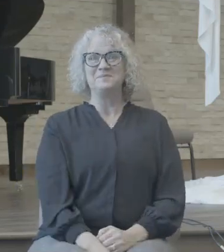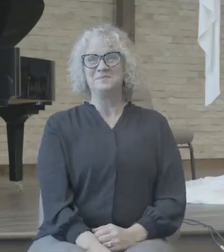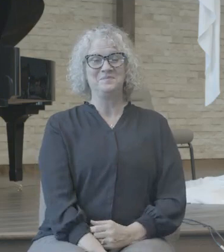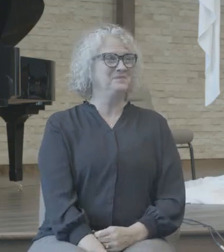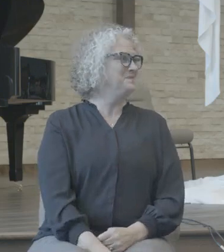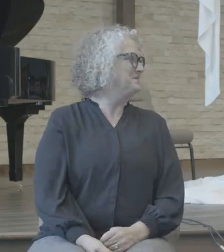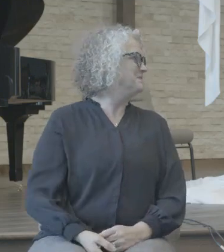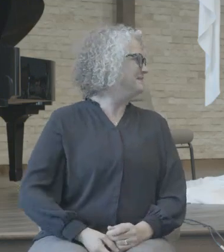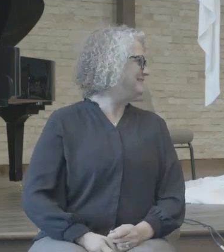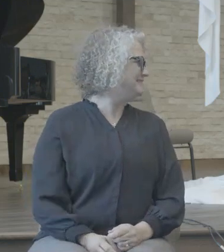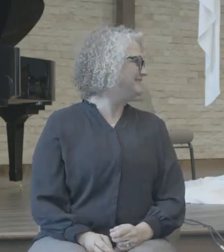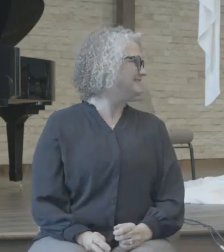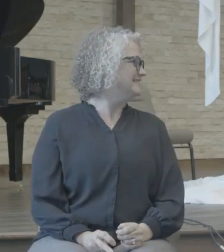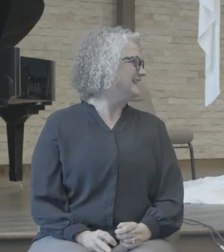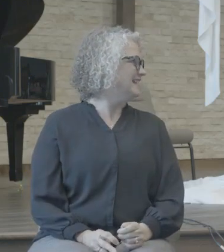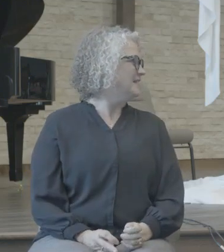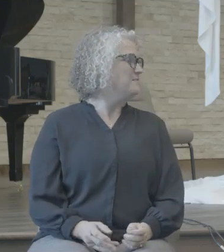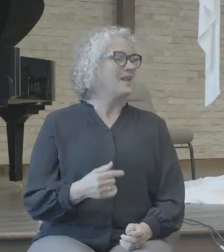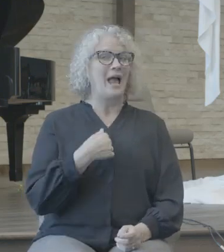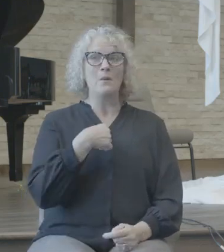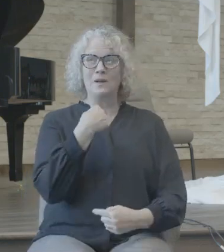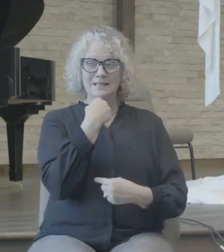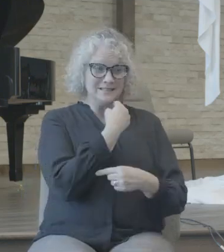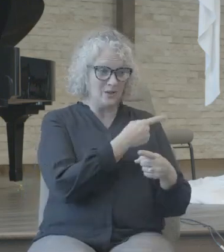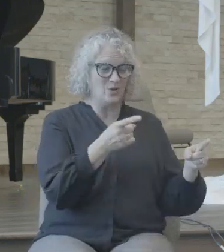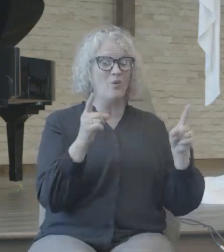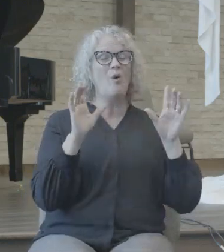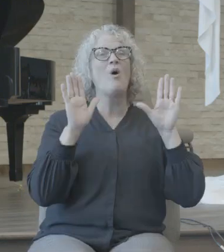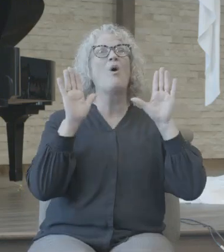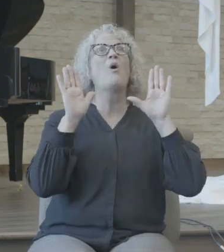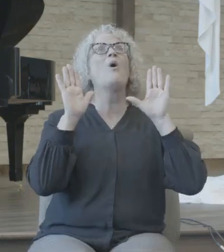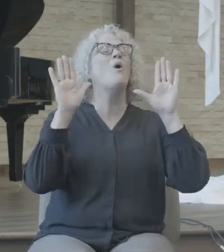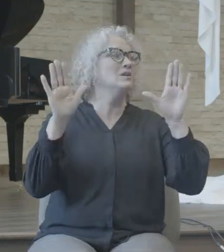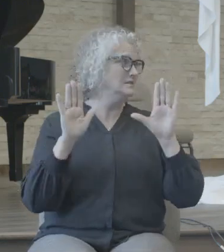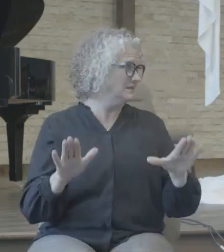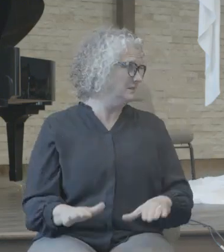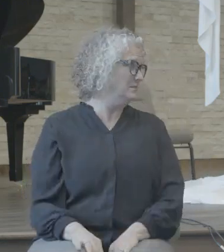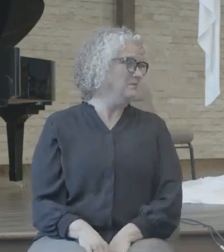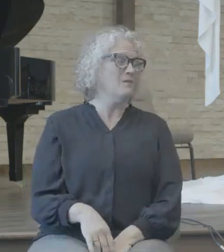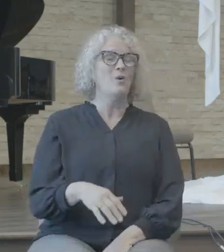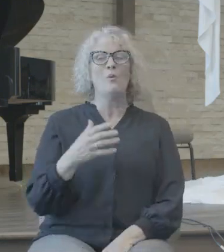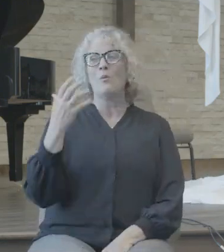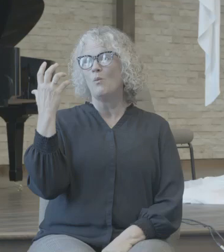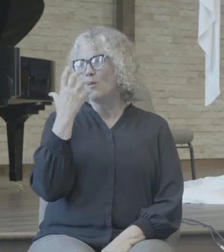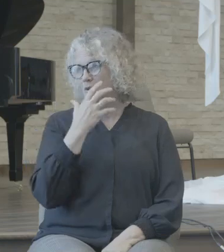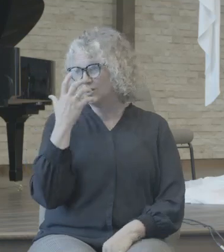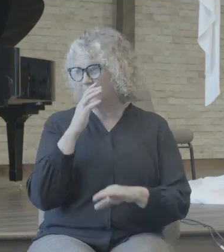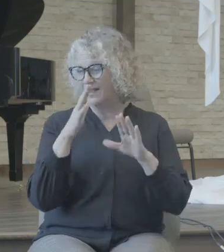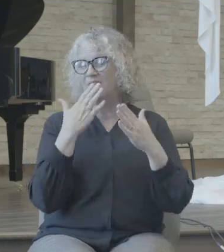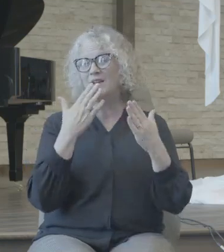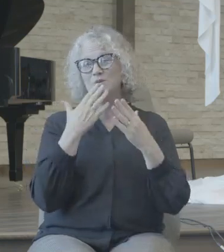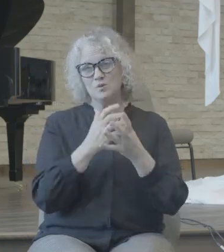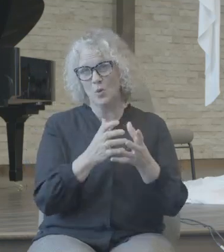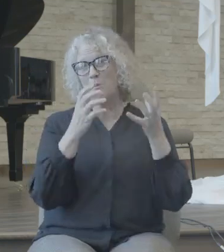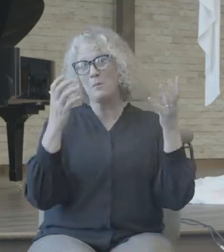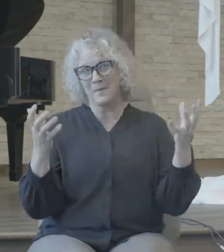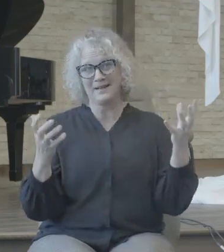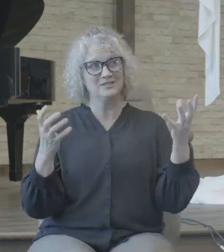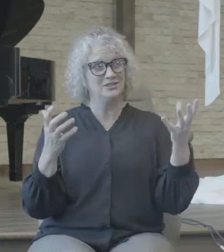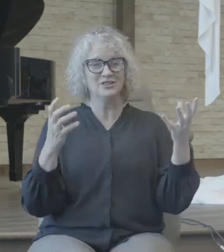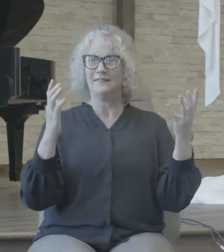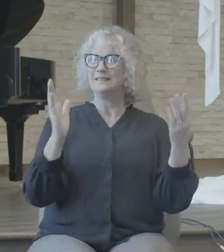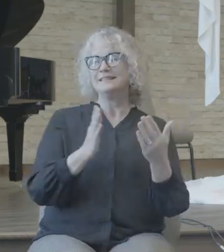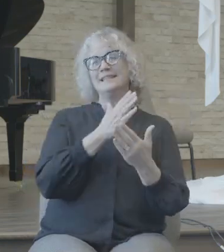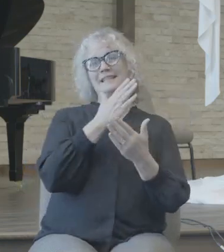wanted to say to you guys, that was awesome. That was wonderful. So thank you very, very much for singing that